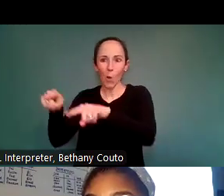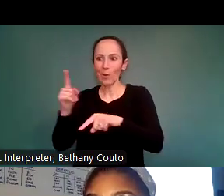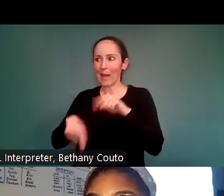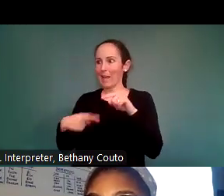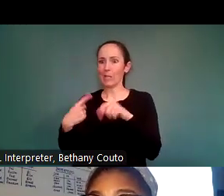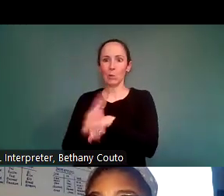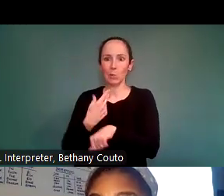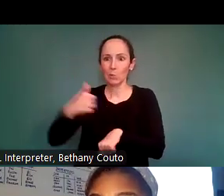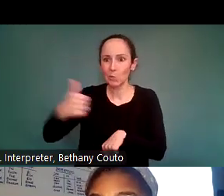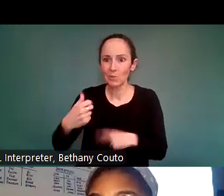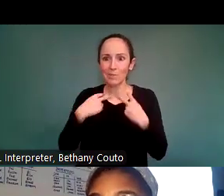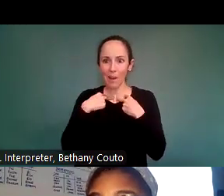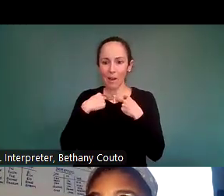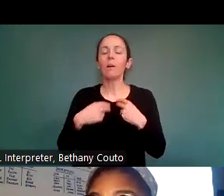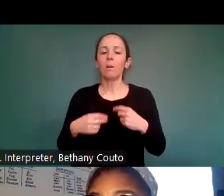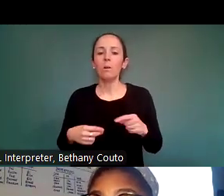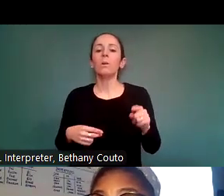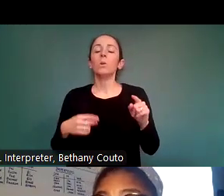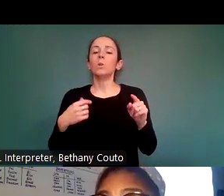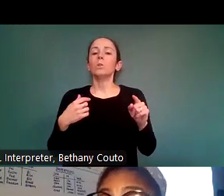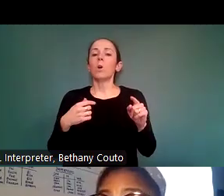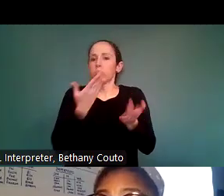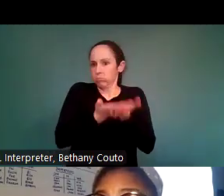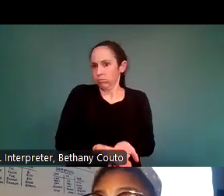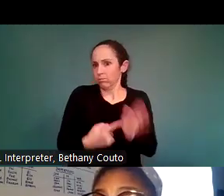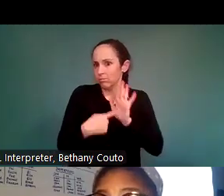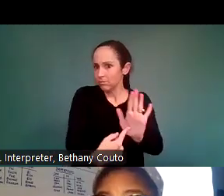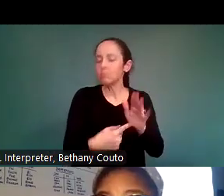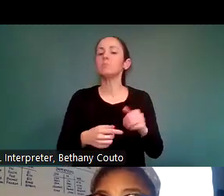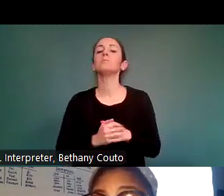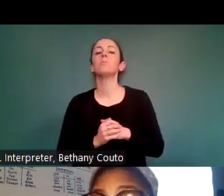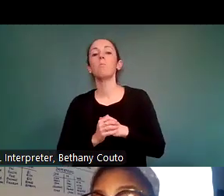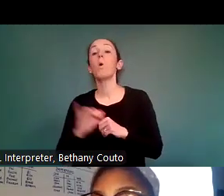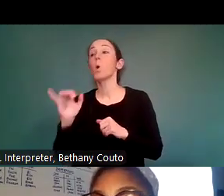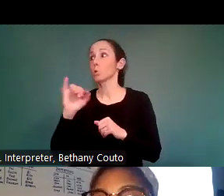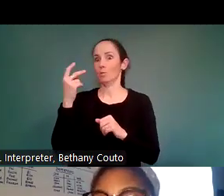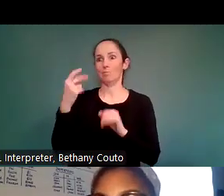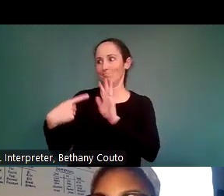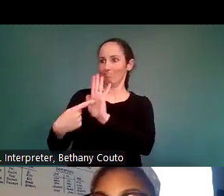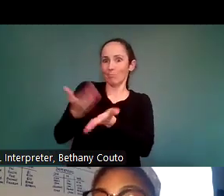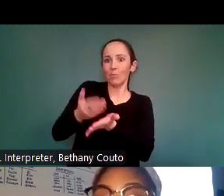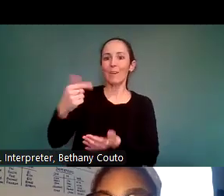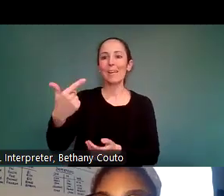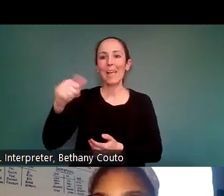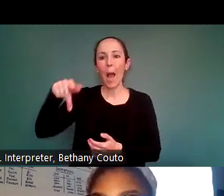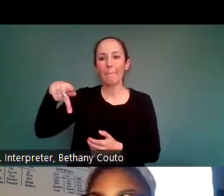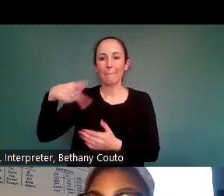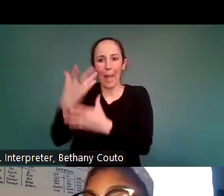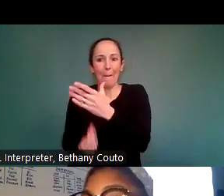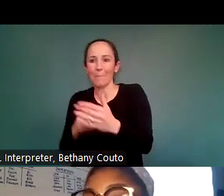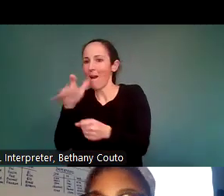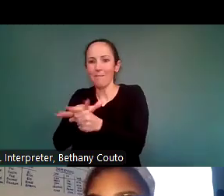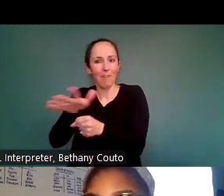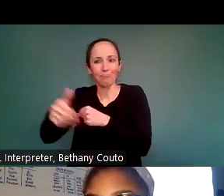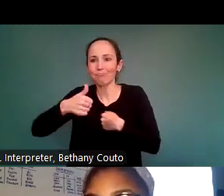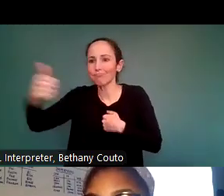to use some of those numbers to be able to communicate the real gaps that exist. So we were able to communicate around the number of RTAs